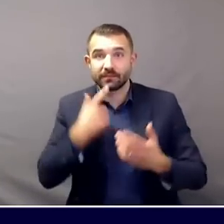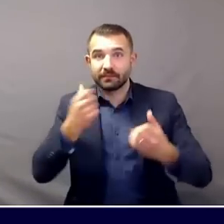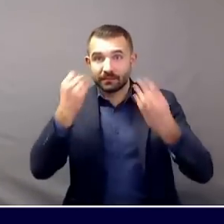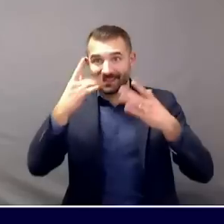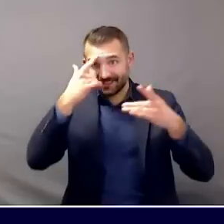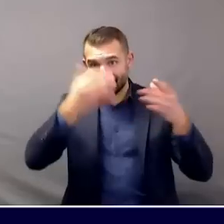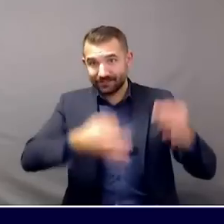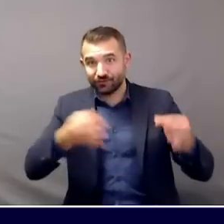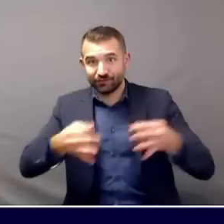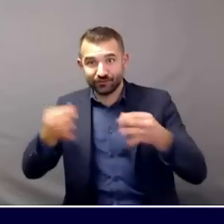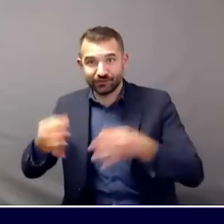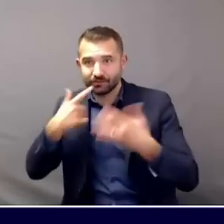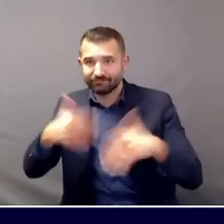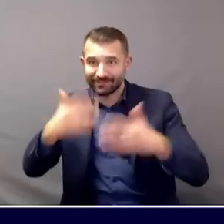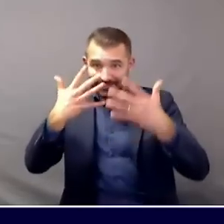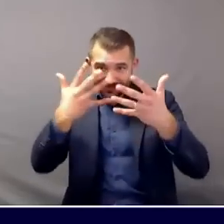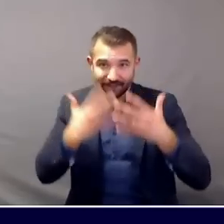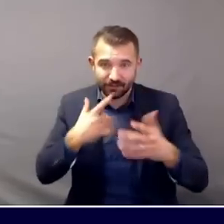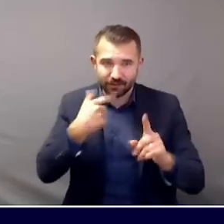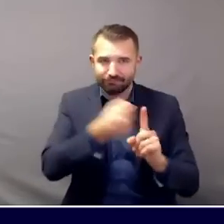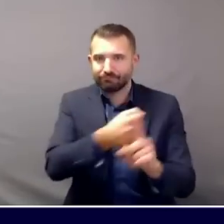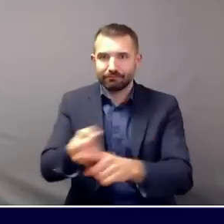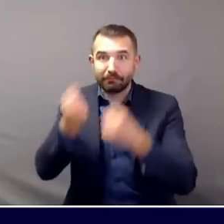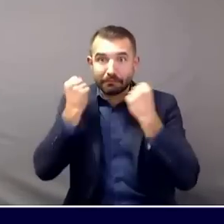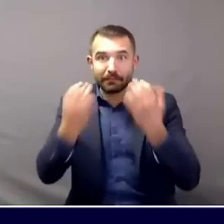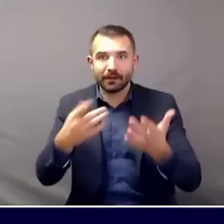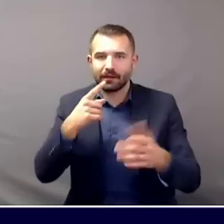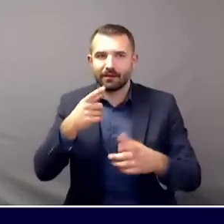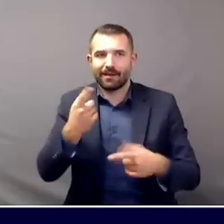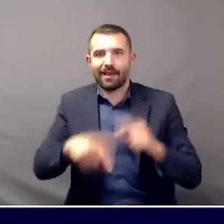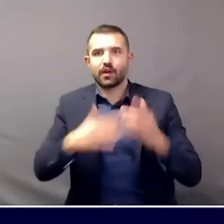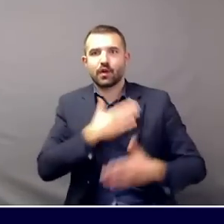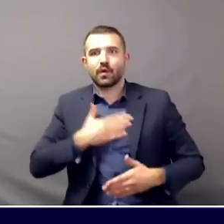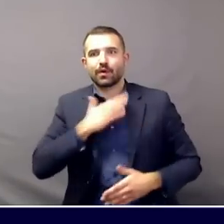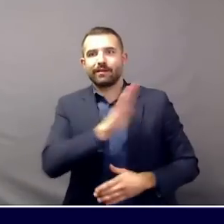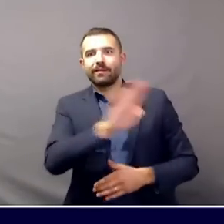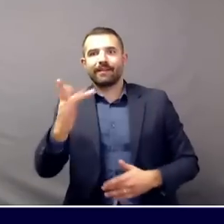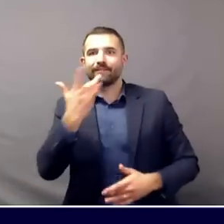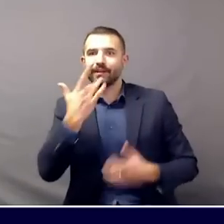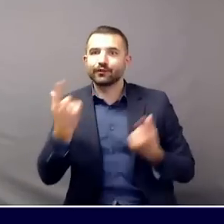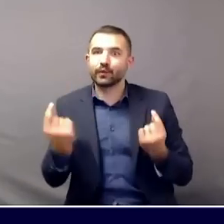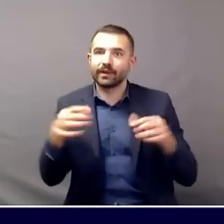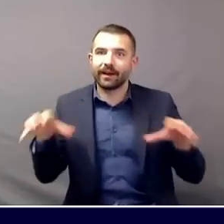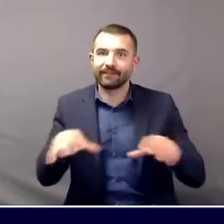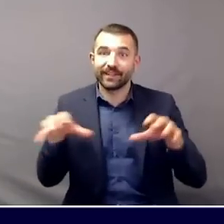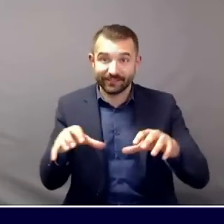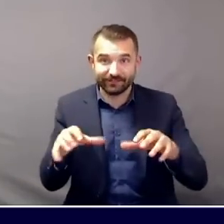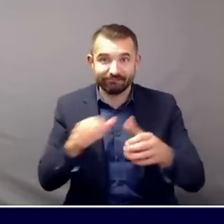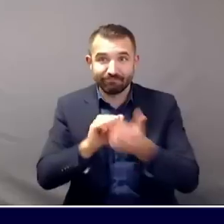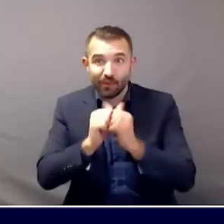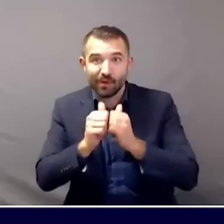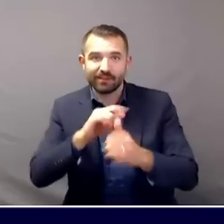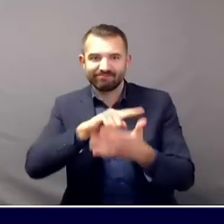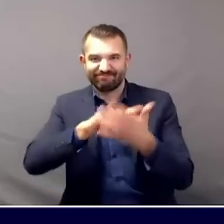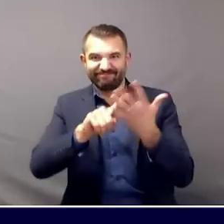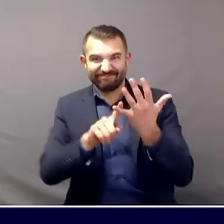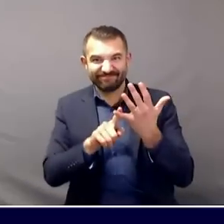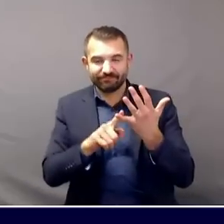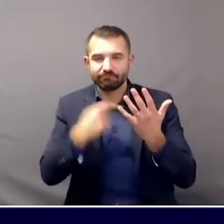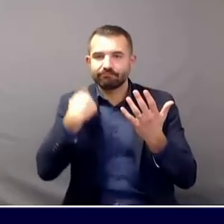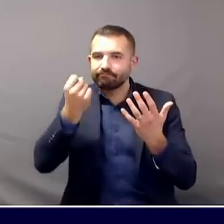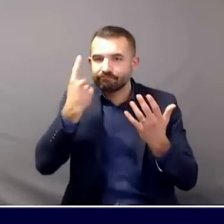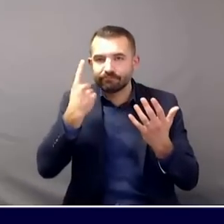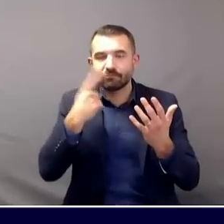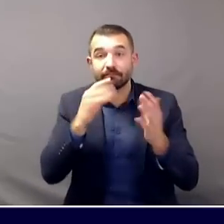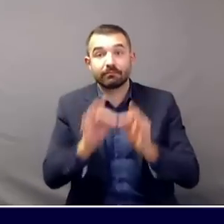for different people not able to enjoy some of the activities that we all love, but that is hopefully a small price to pay to soon